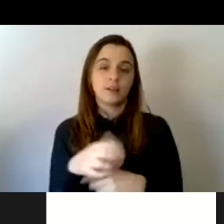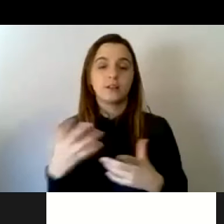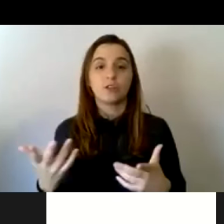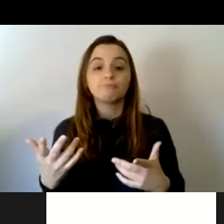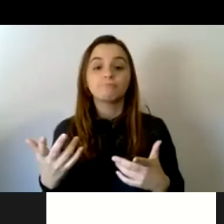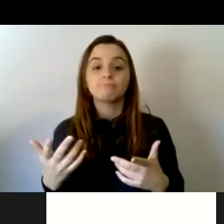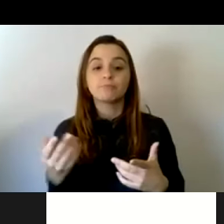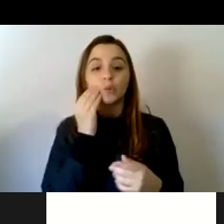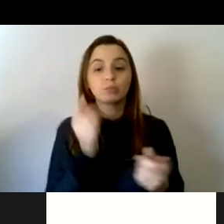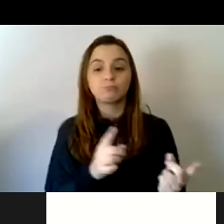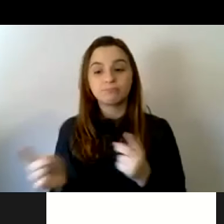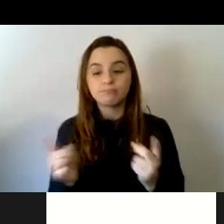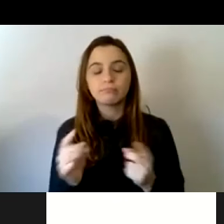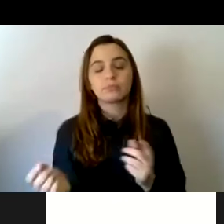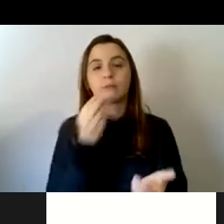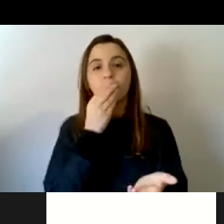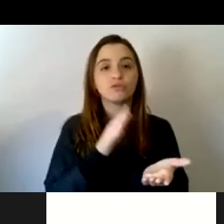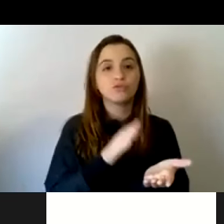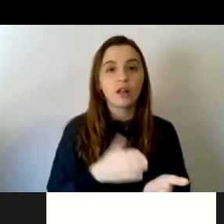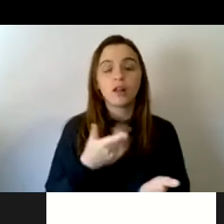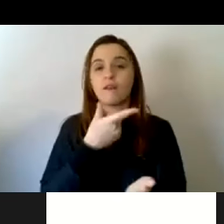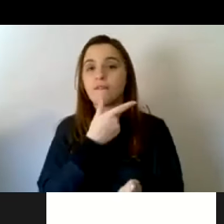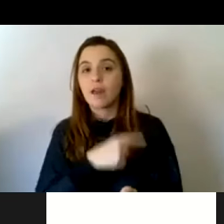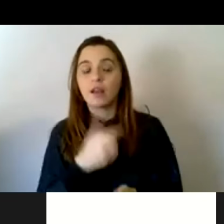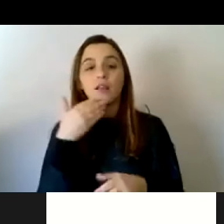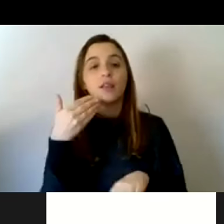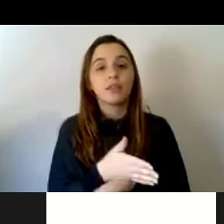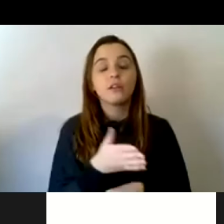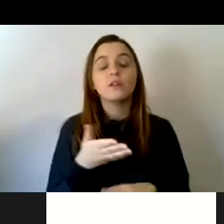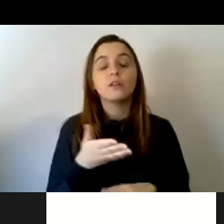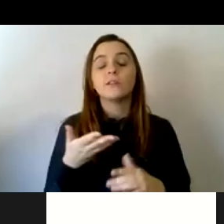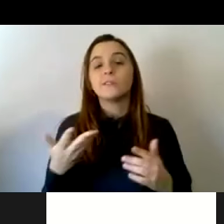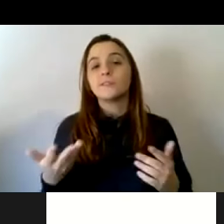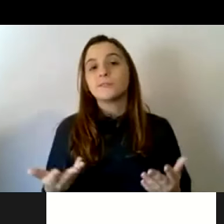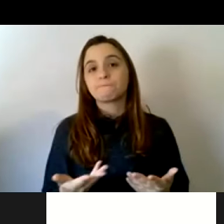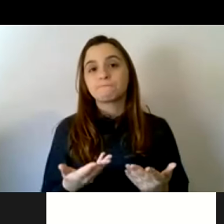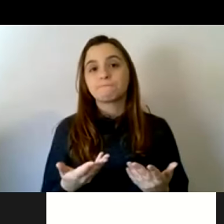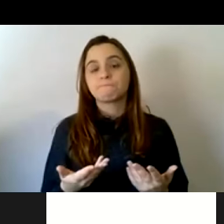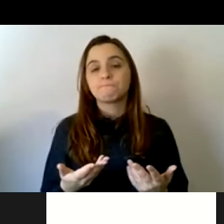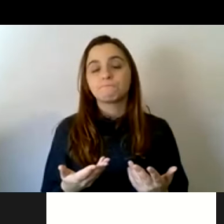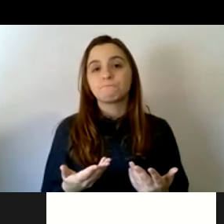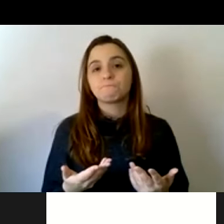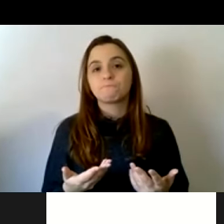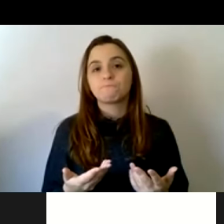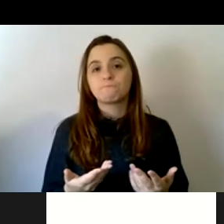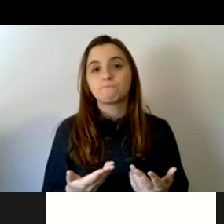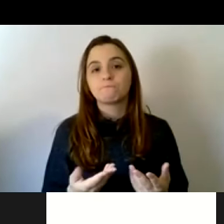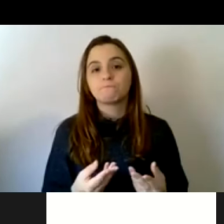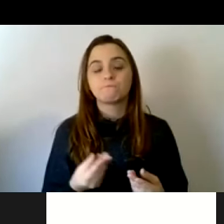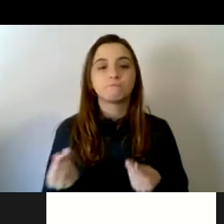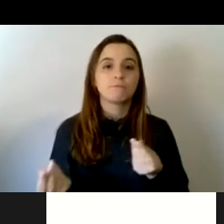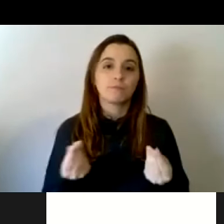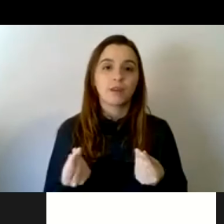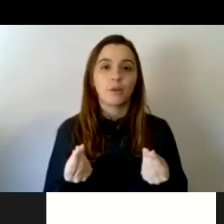restaurants, cafes, and their accessibility are well, joint issues, I